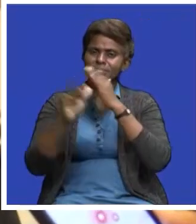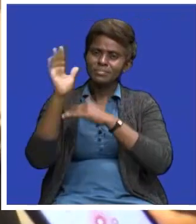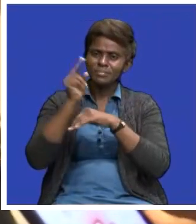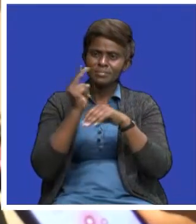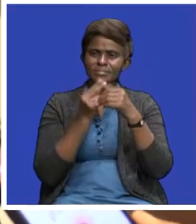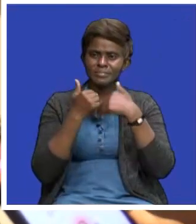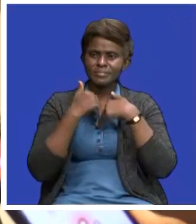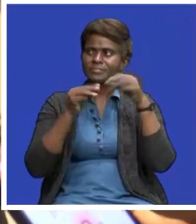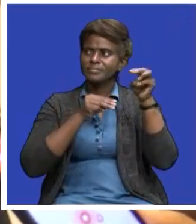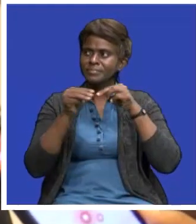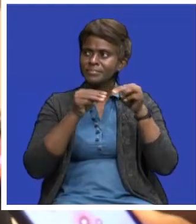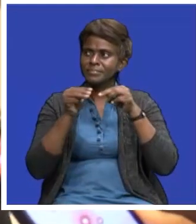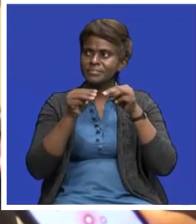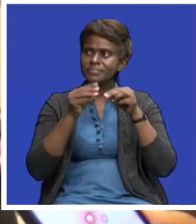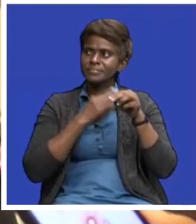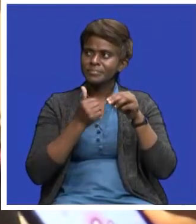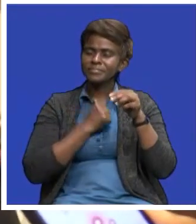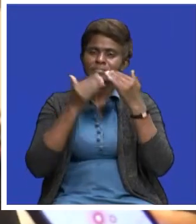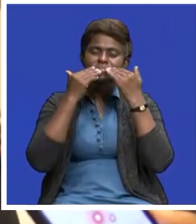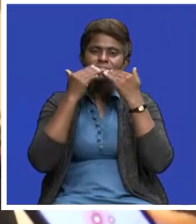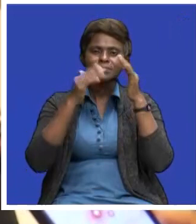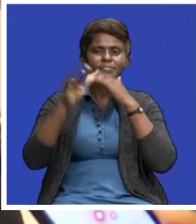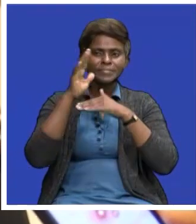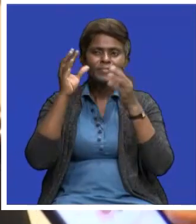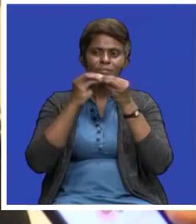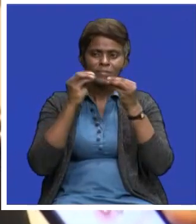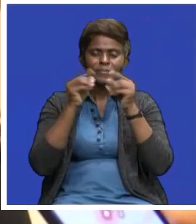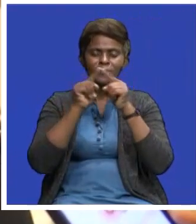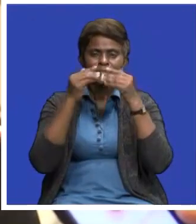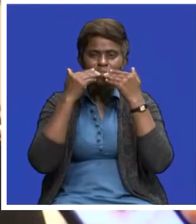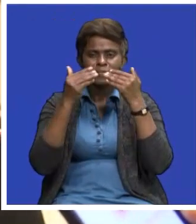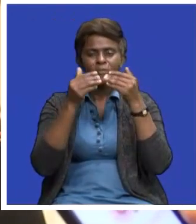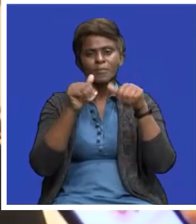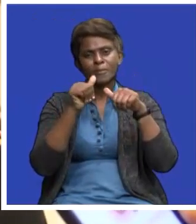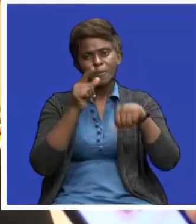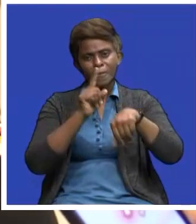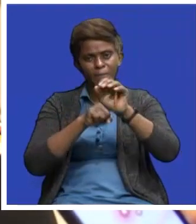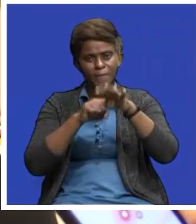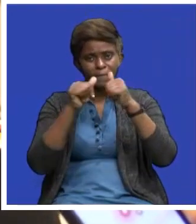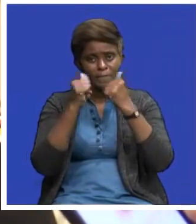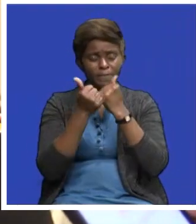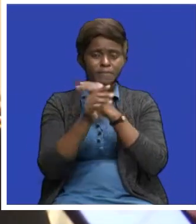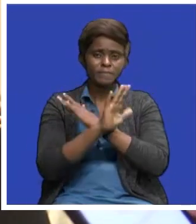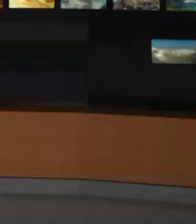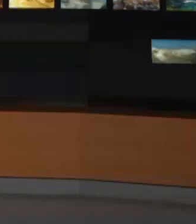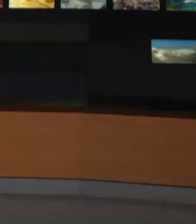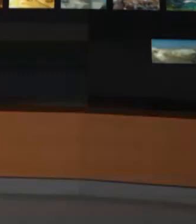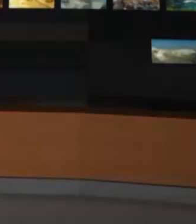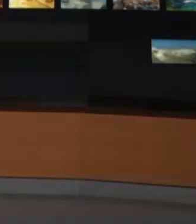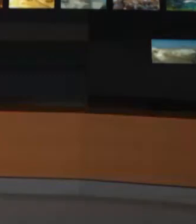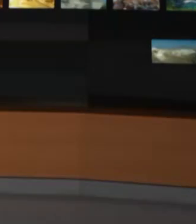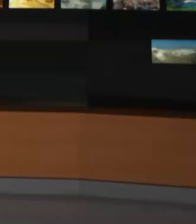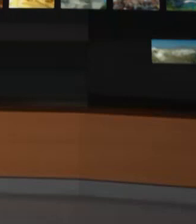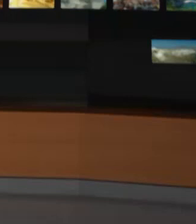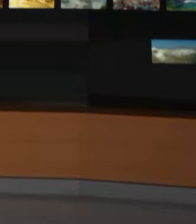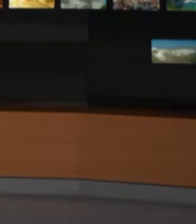to do it, and I would just like to thank God and to thank the Football Association of Zambia for the support. Remember